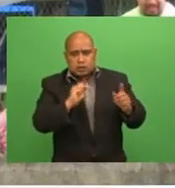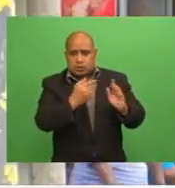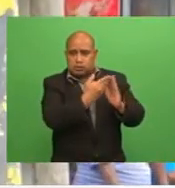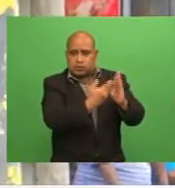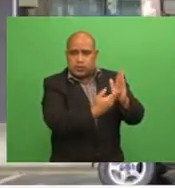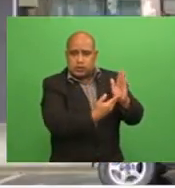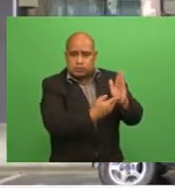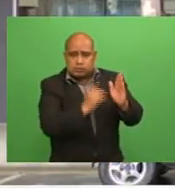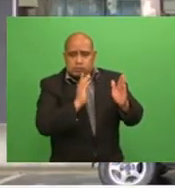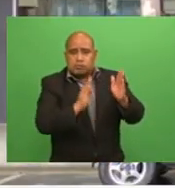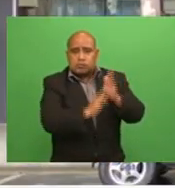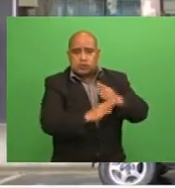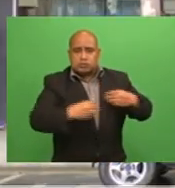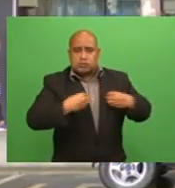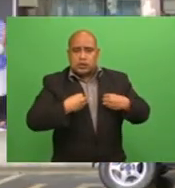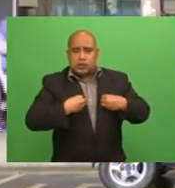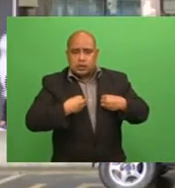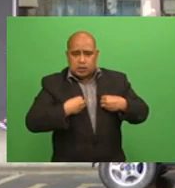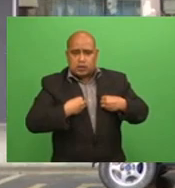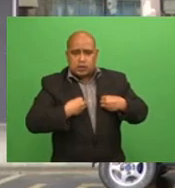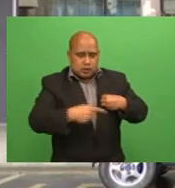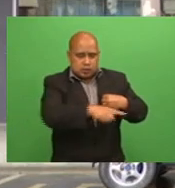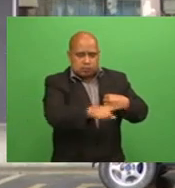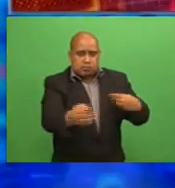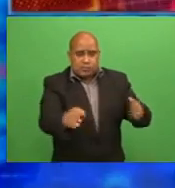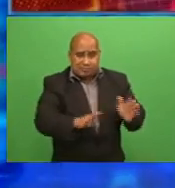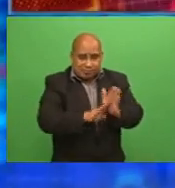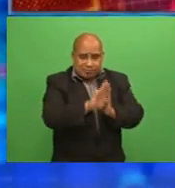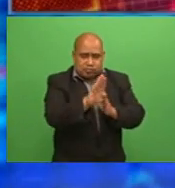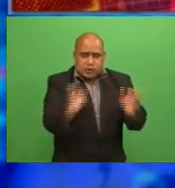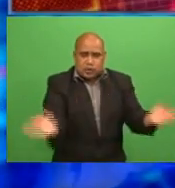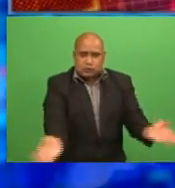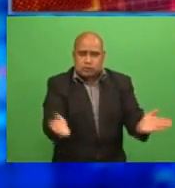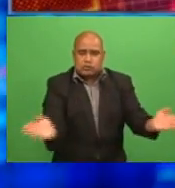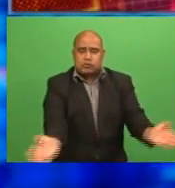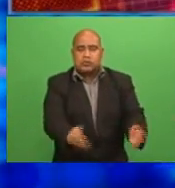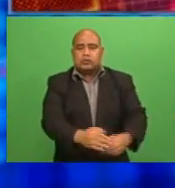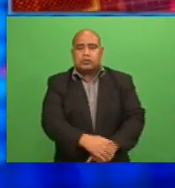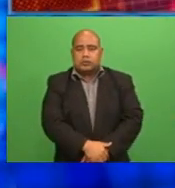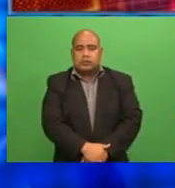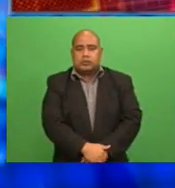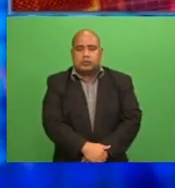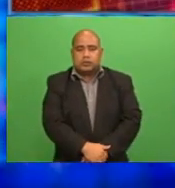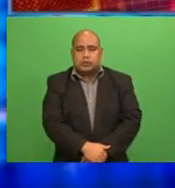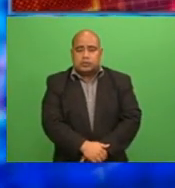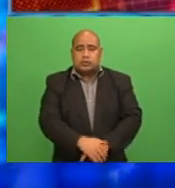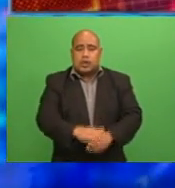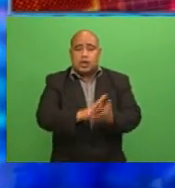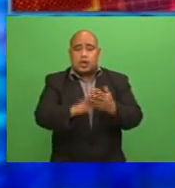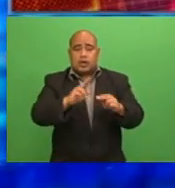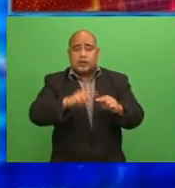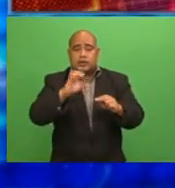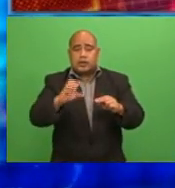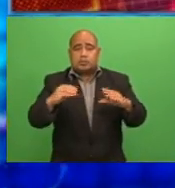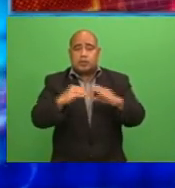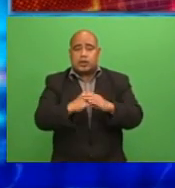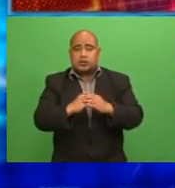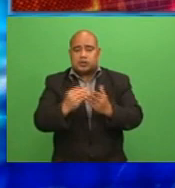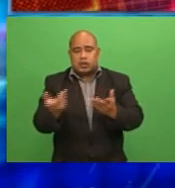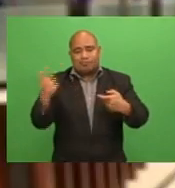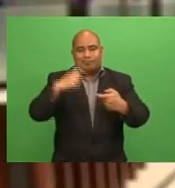economic recovery. Edwin Nand, FBC News. Sharon from HFC Bank joins us with the latest from the stock